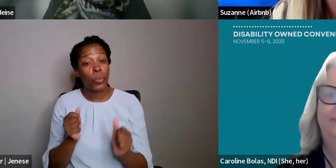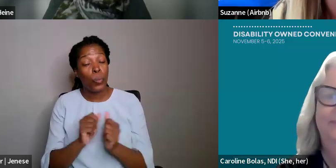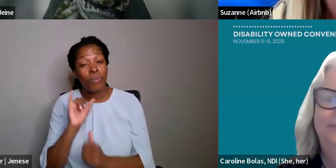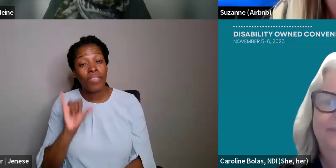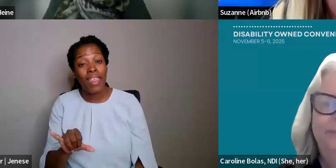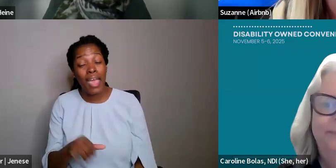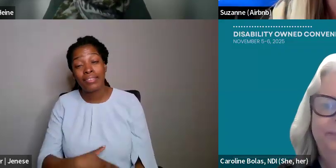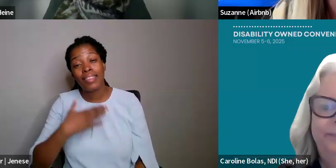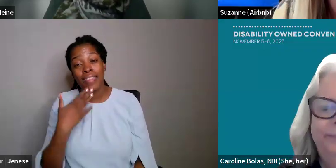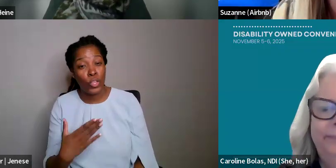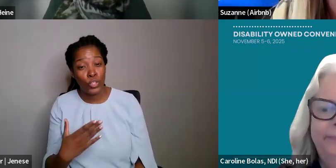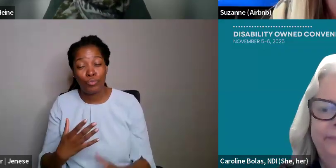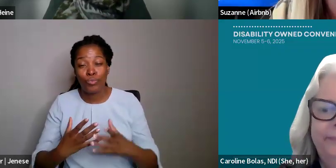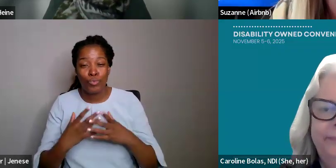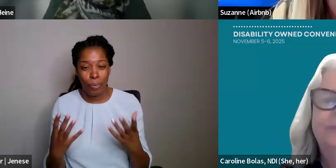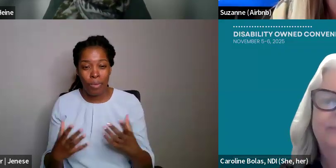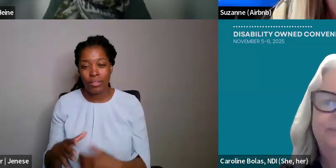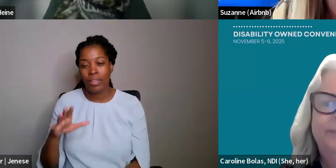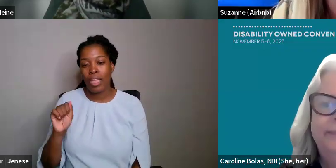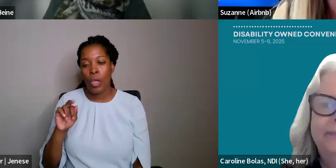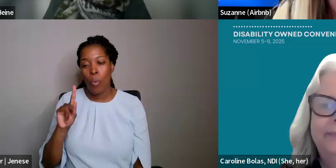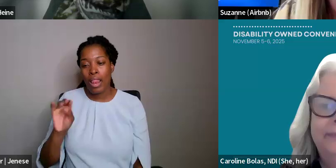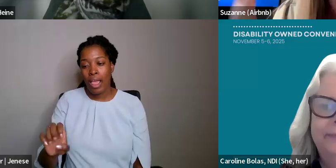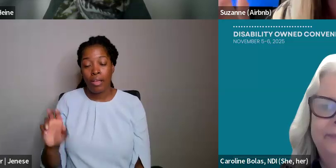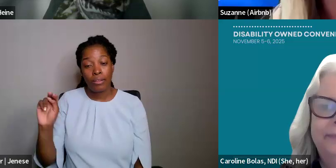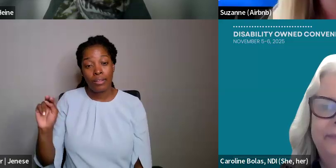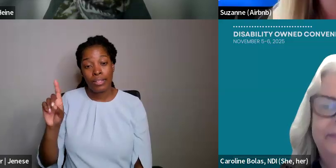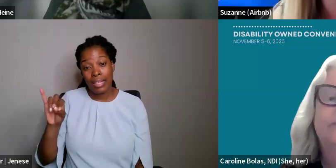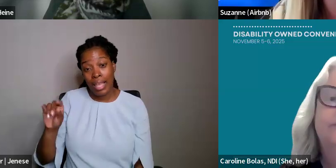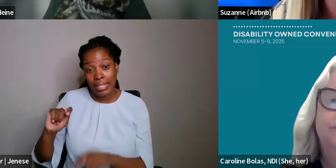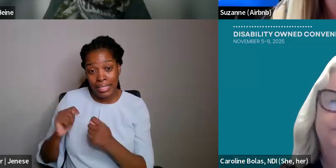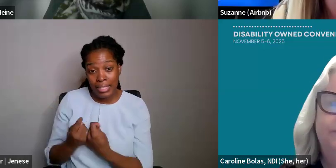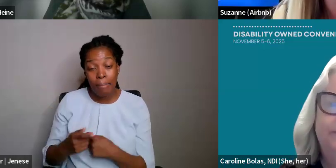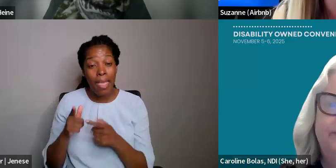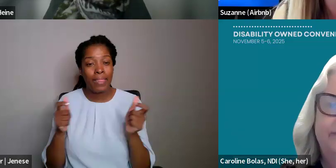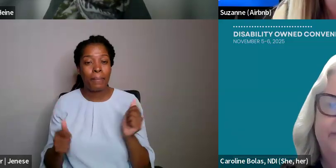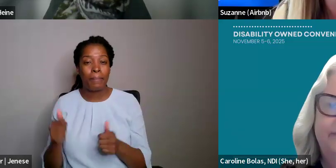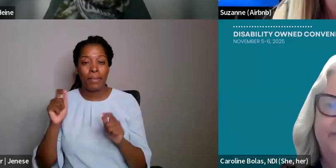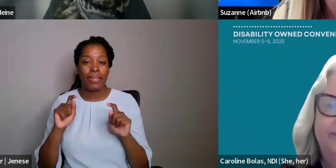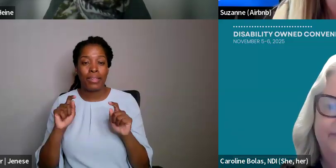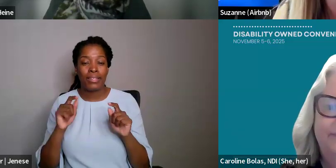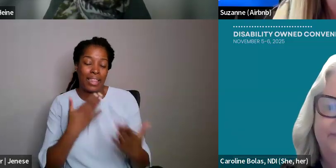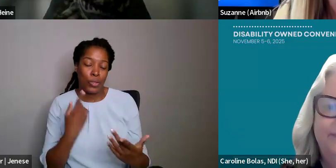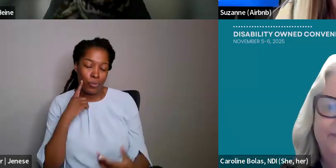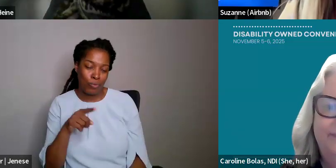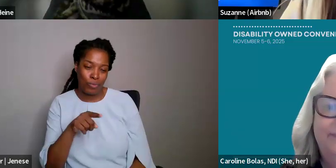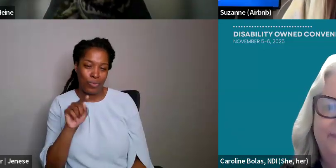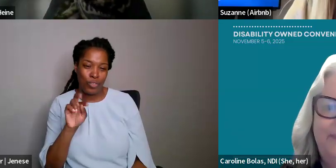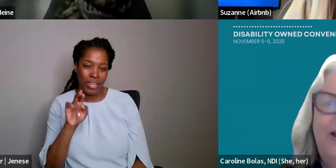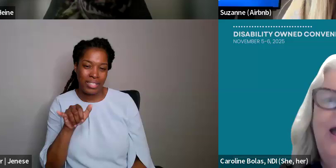want to say thank you so much, Caroline, the NDI team, and the biggest thank you to Tracy as well for joining us